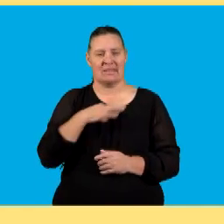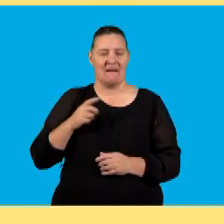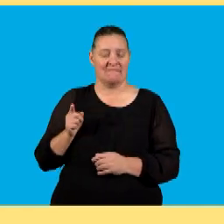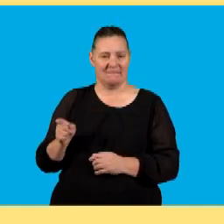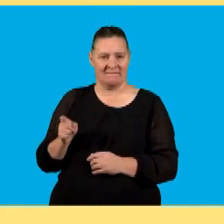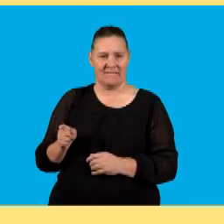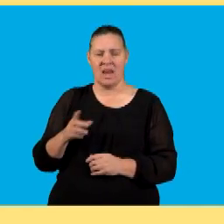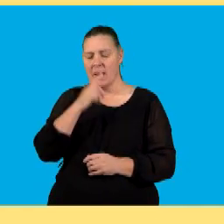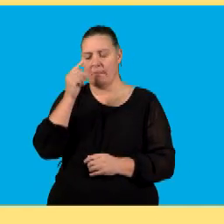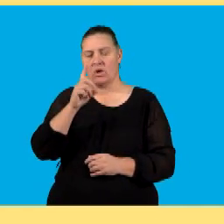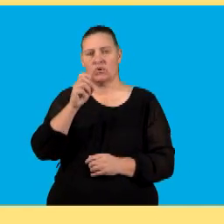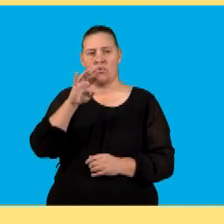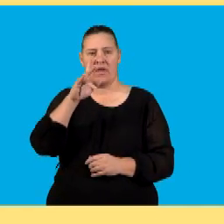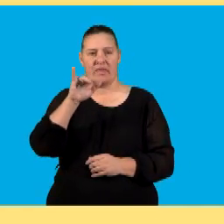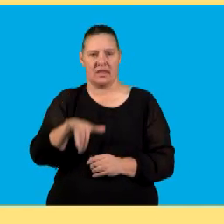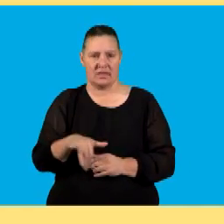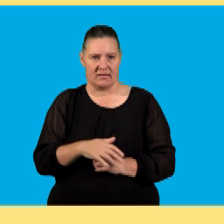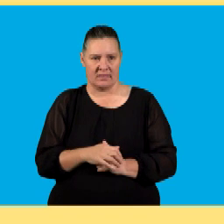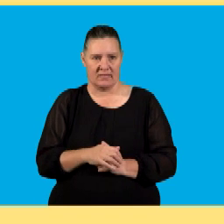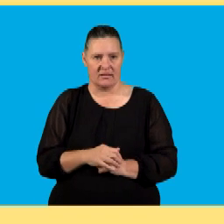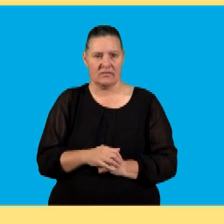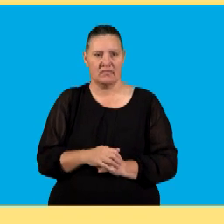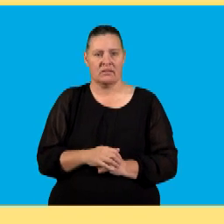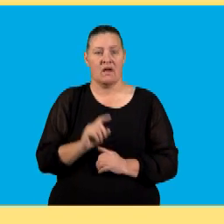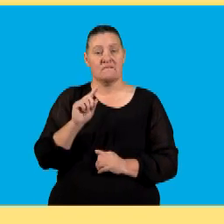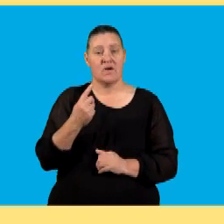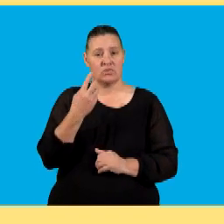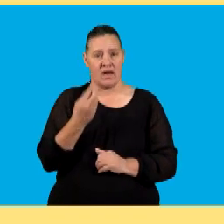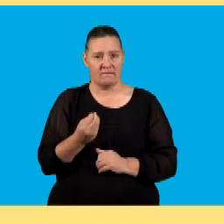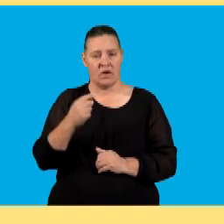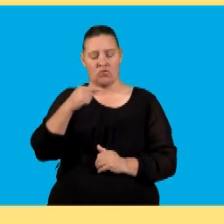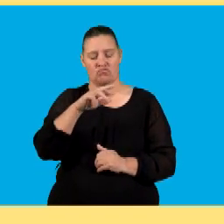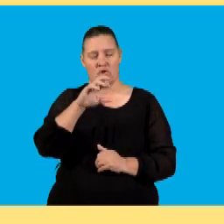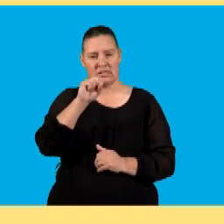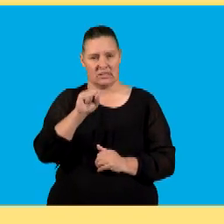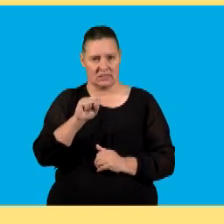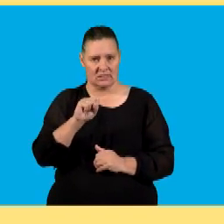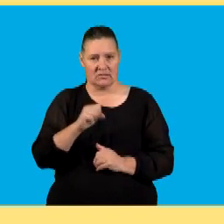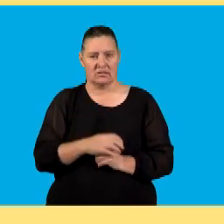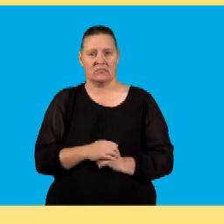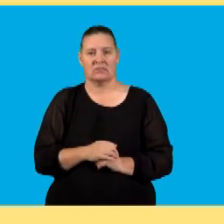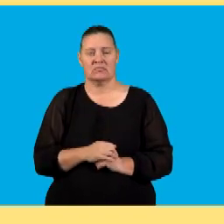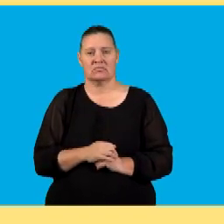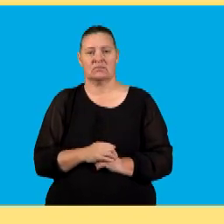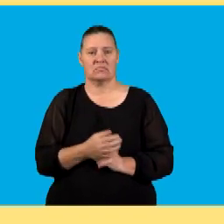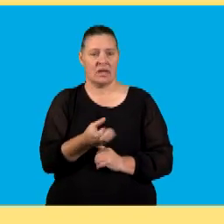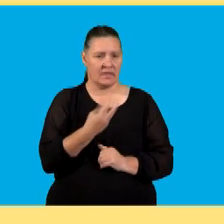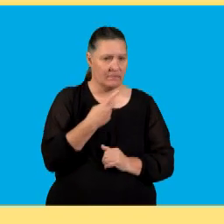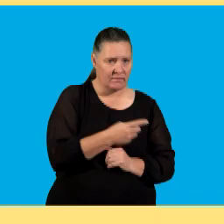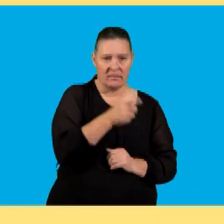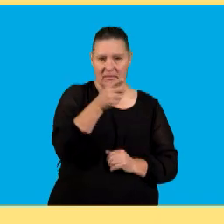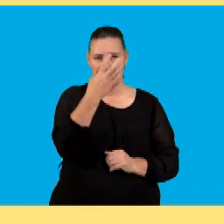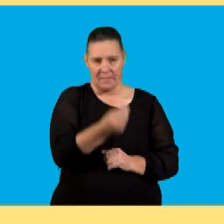for the employee, who is Dorothy. So first we have the gross. Are we